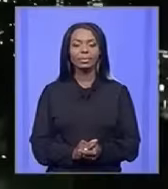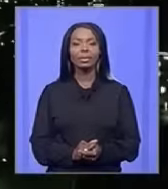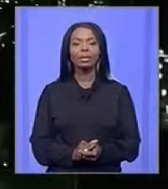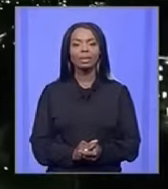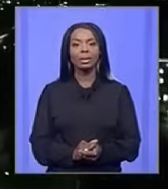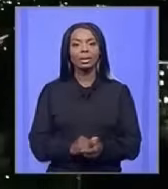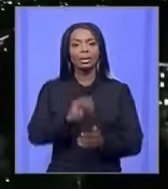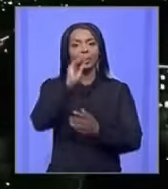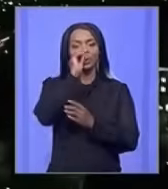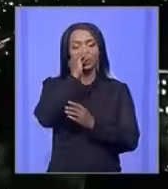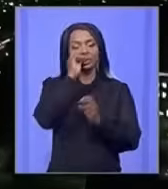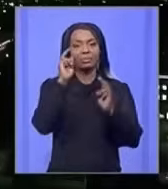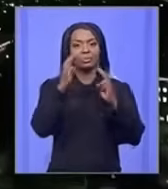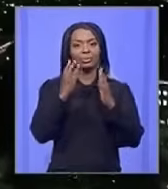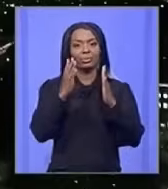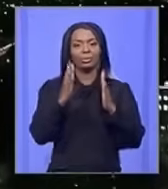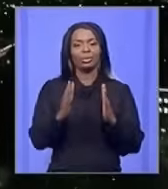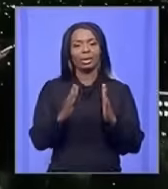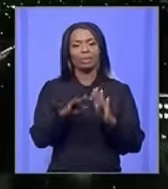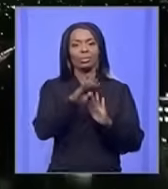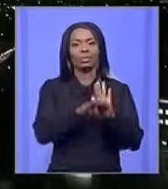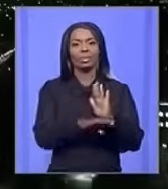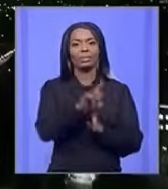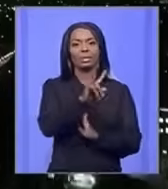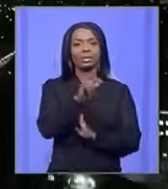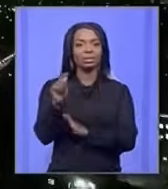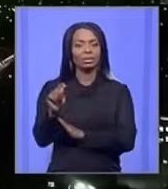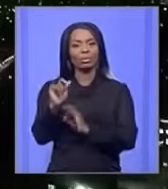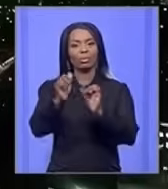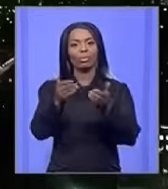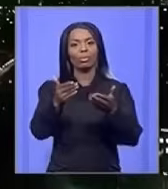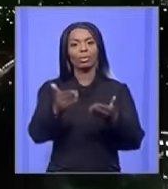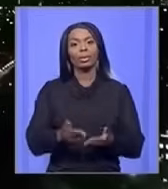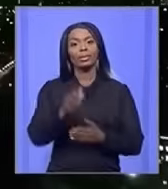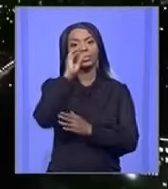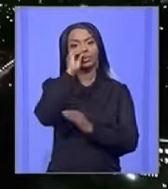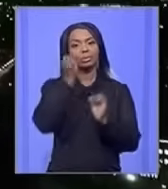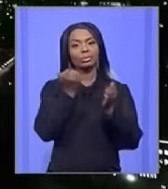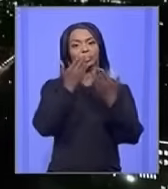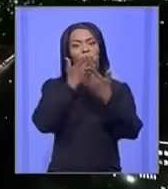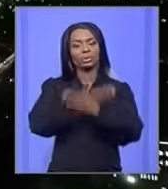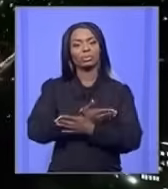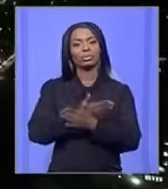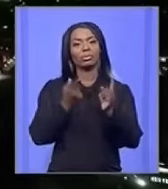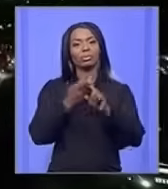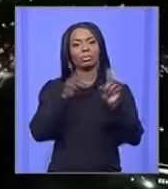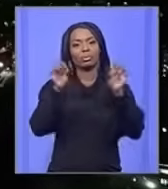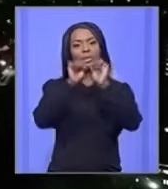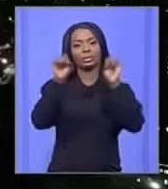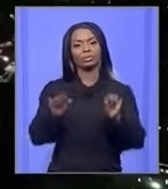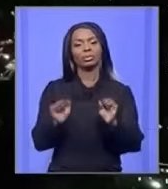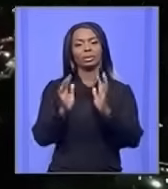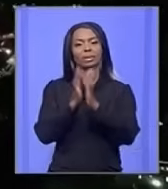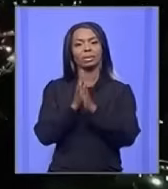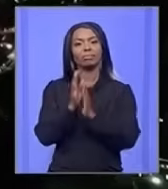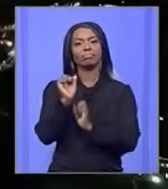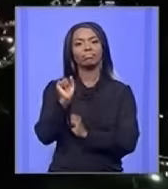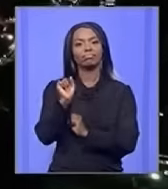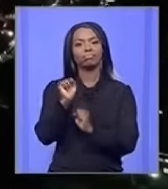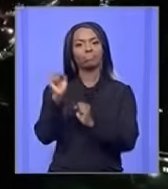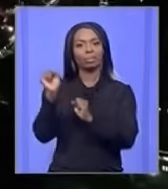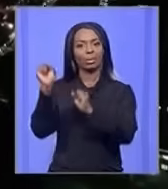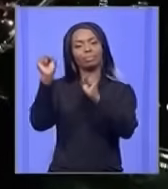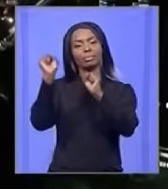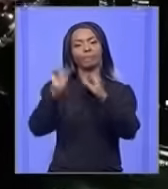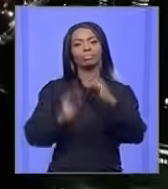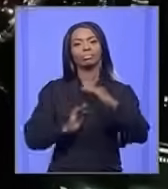Babogedi ba rena le bakanala ya DTT re alamogela ditabeng tša bošigombio re gaša go tšwa Studio 10 re thoma pele